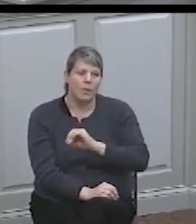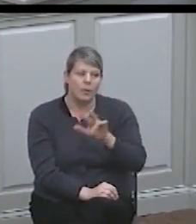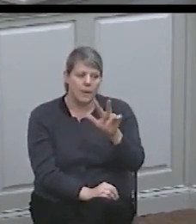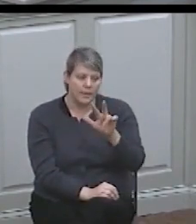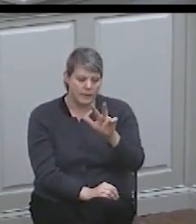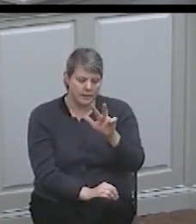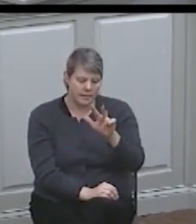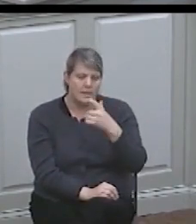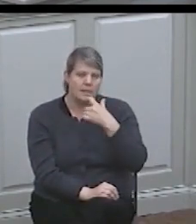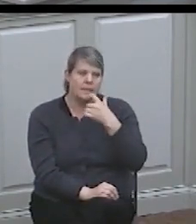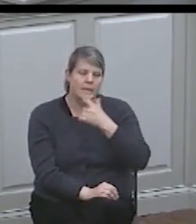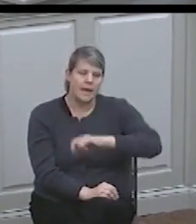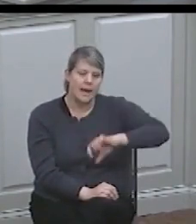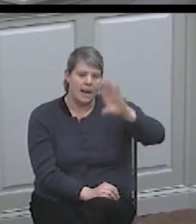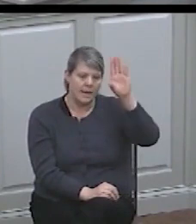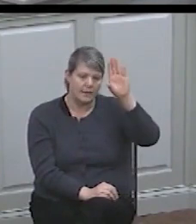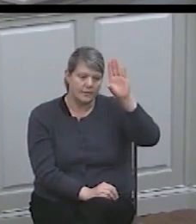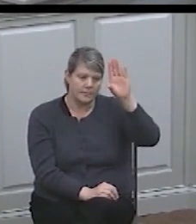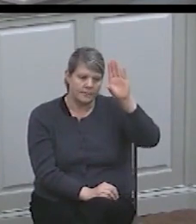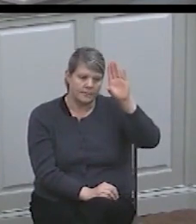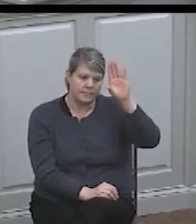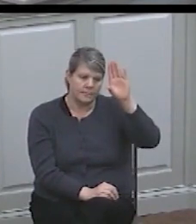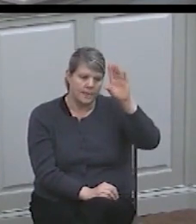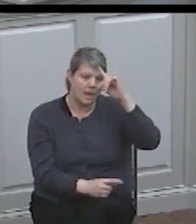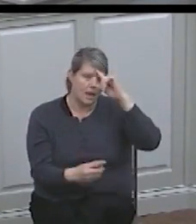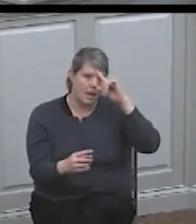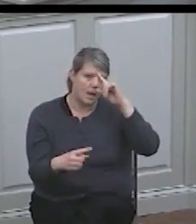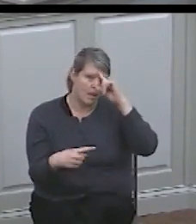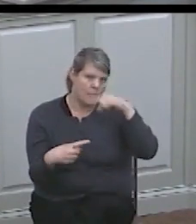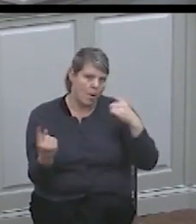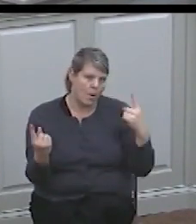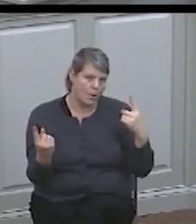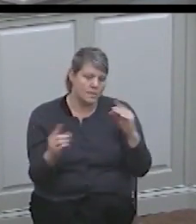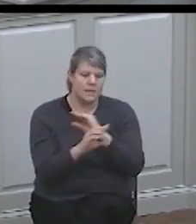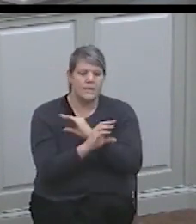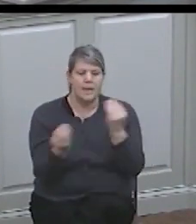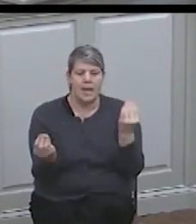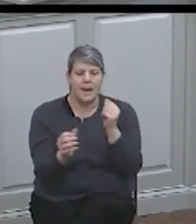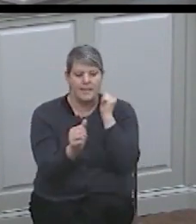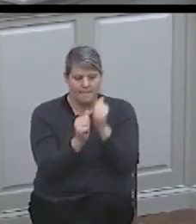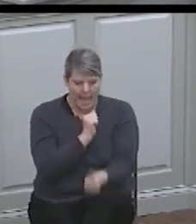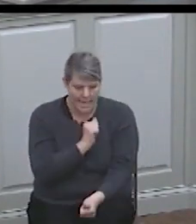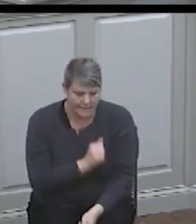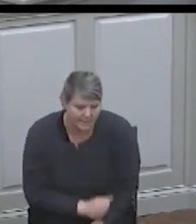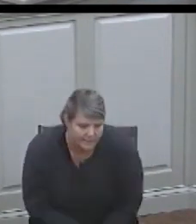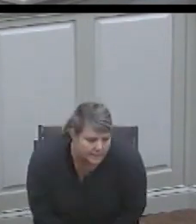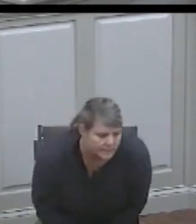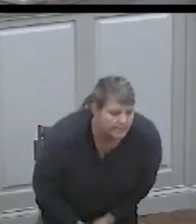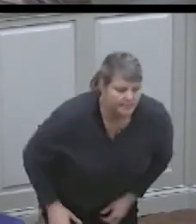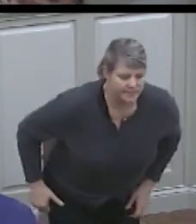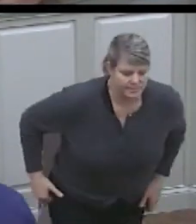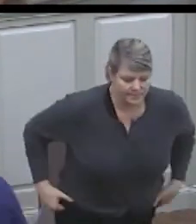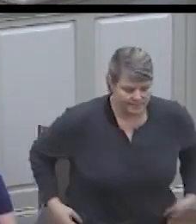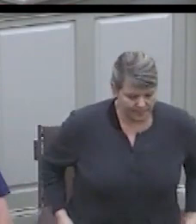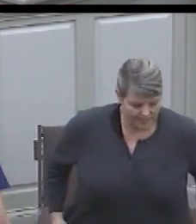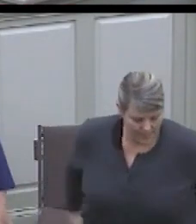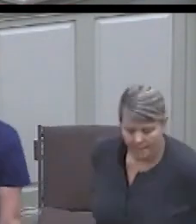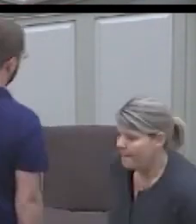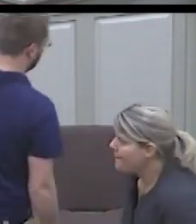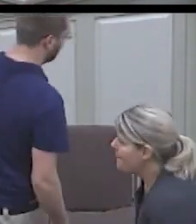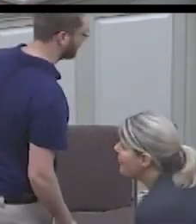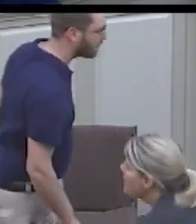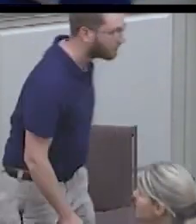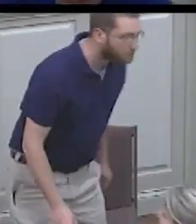2017-03-2703, signify by saying aye. Aye. Aye. Opposed, like sign, motion carries. Item 10 is the second reading